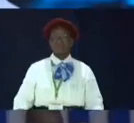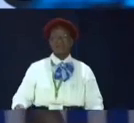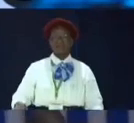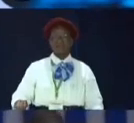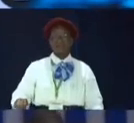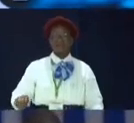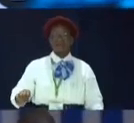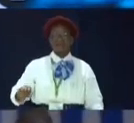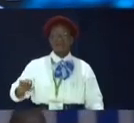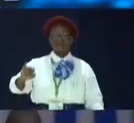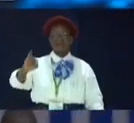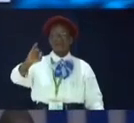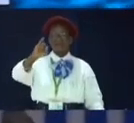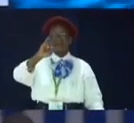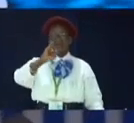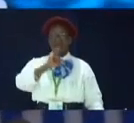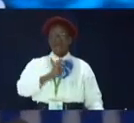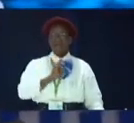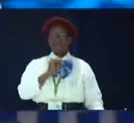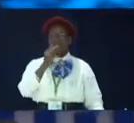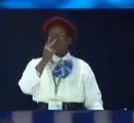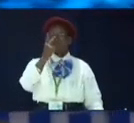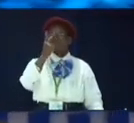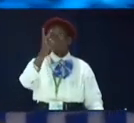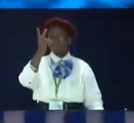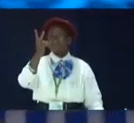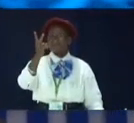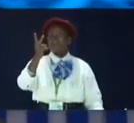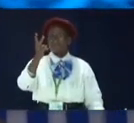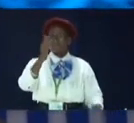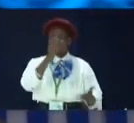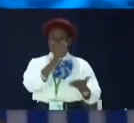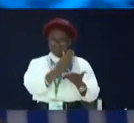I see something. Maureen Kankan.